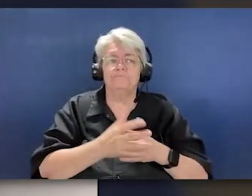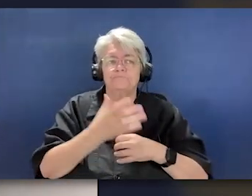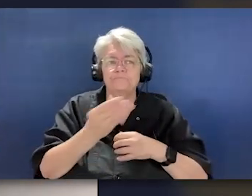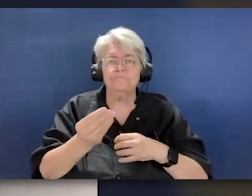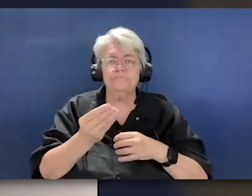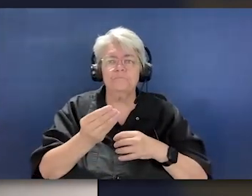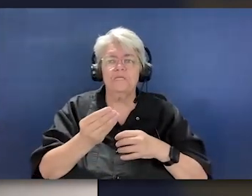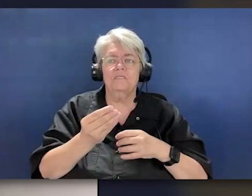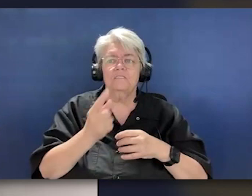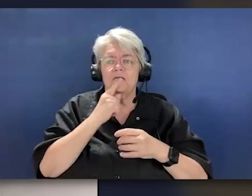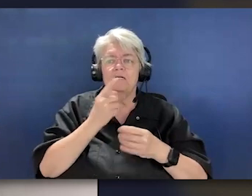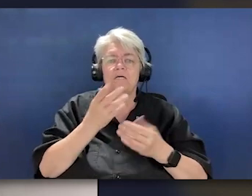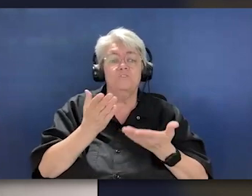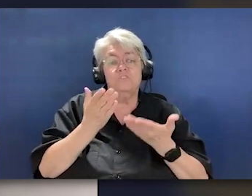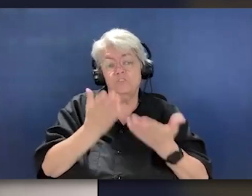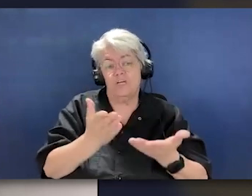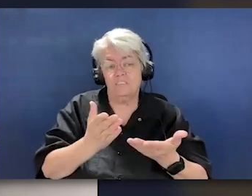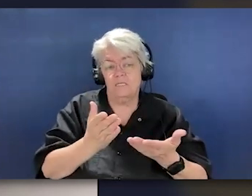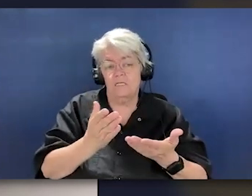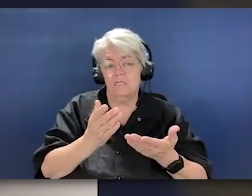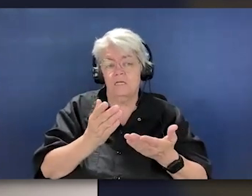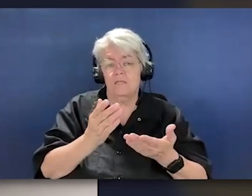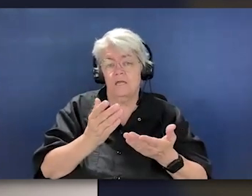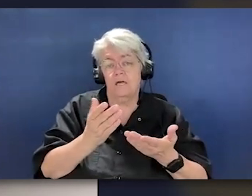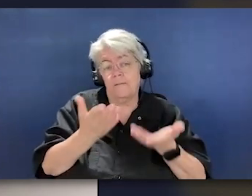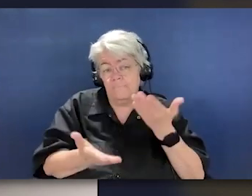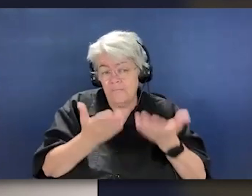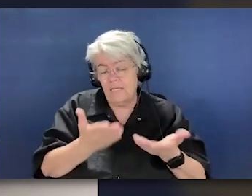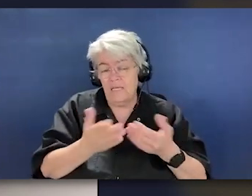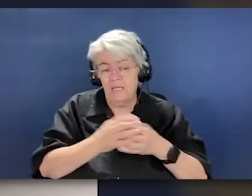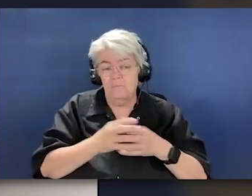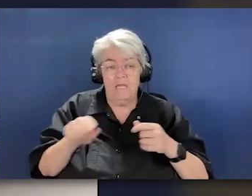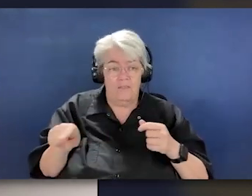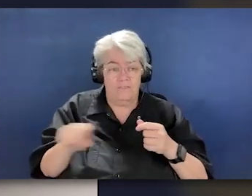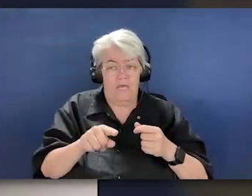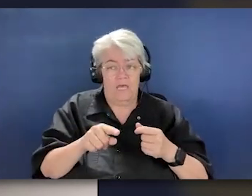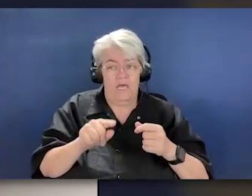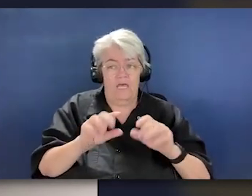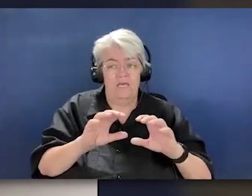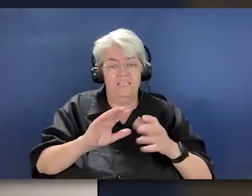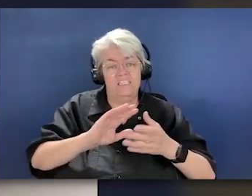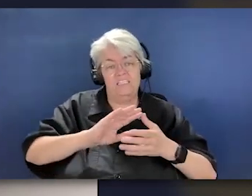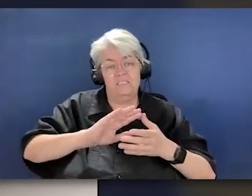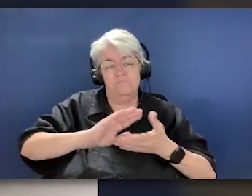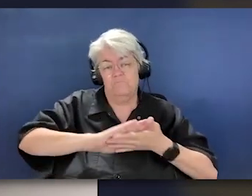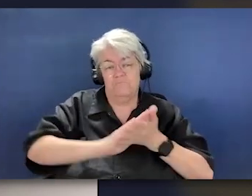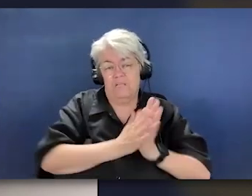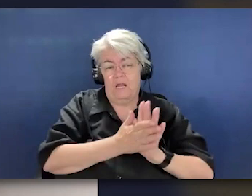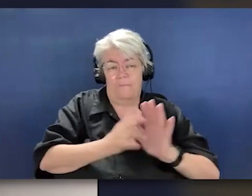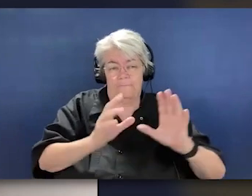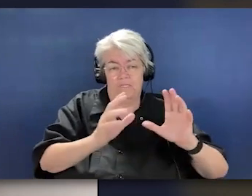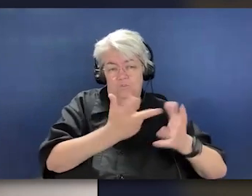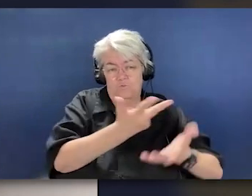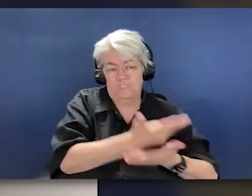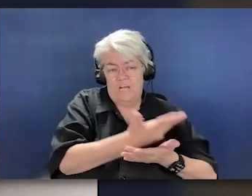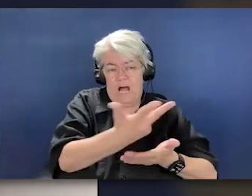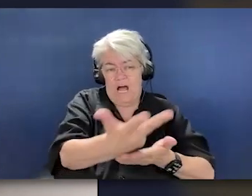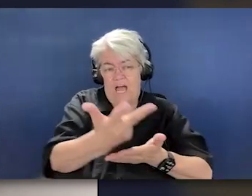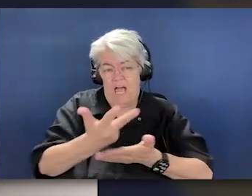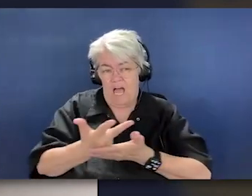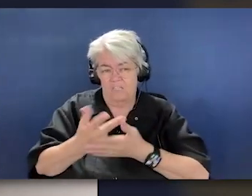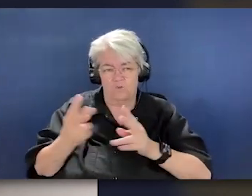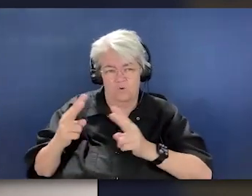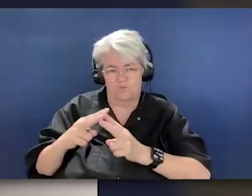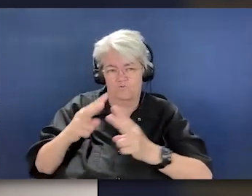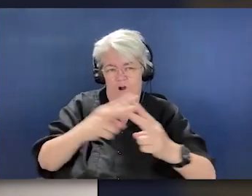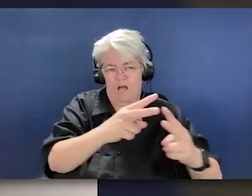is suggesting to departments that maybe they kind of split up into dyads or triads, and each one take one